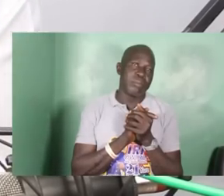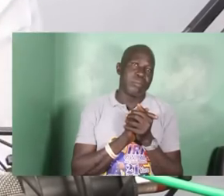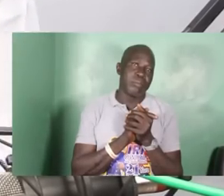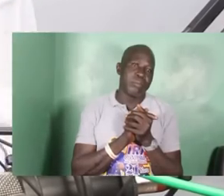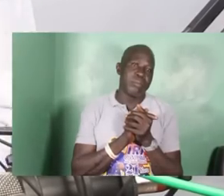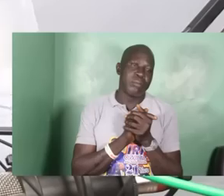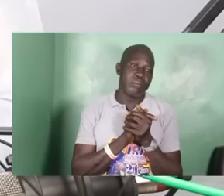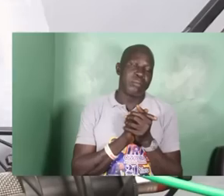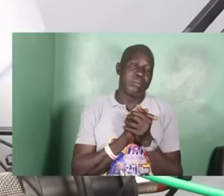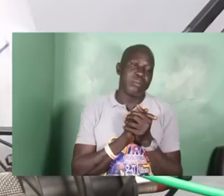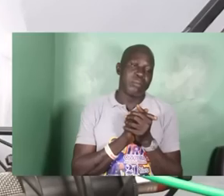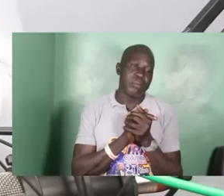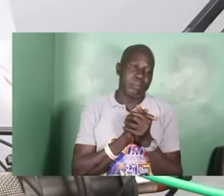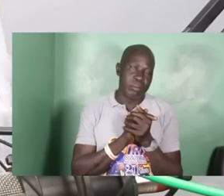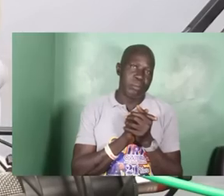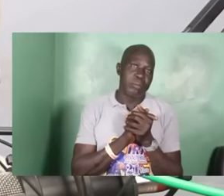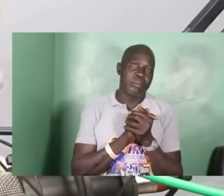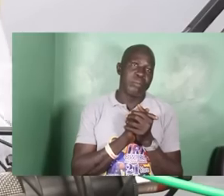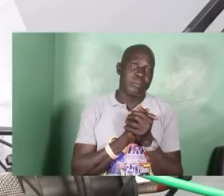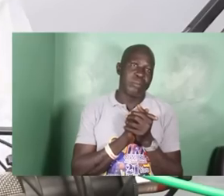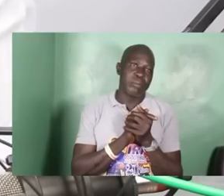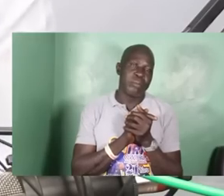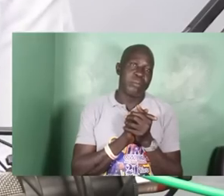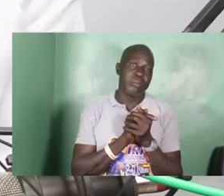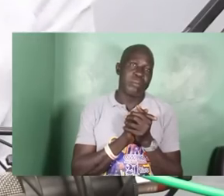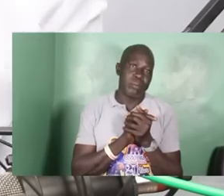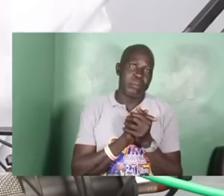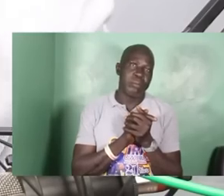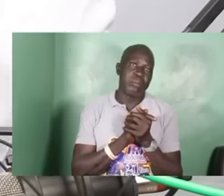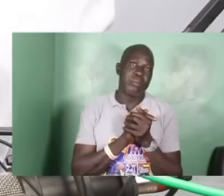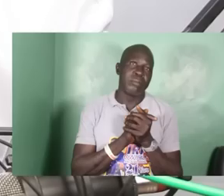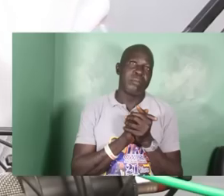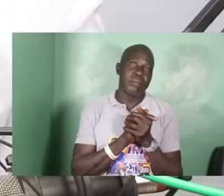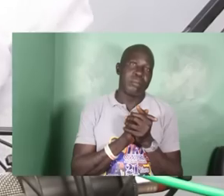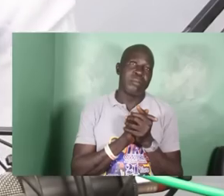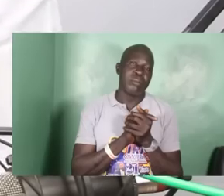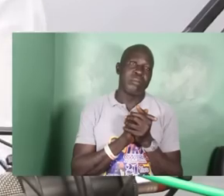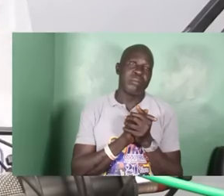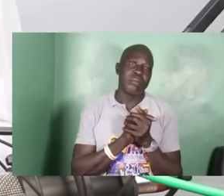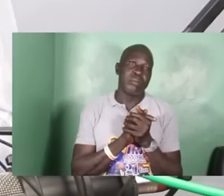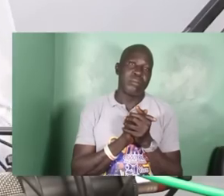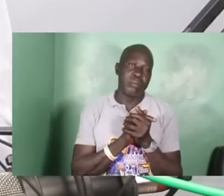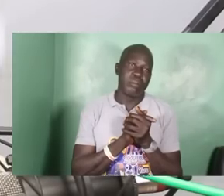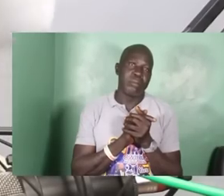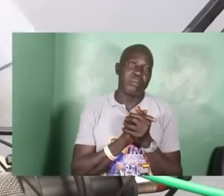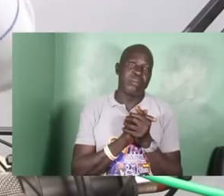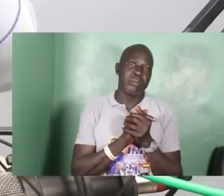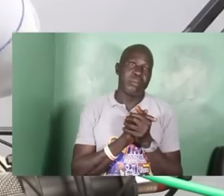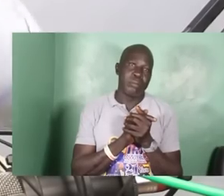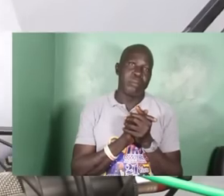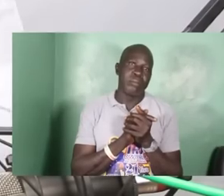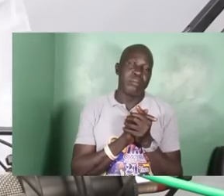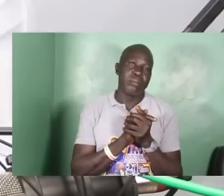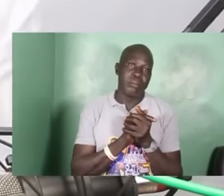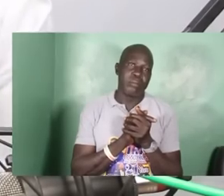we rise. Base selekota. As did it as a last and you fuck. That's how you do as a by the grace of God. How well I know.